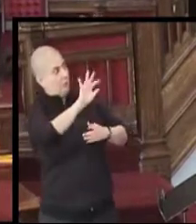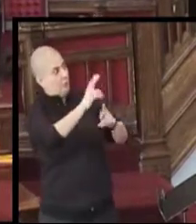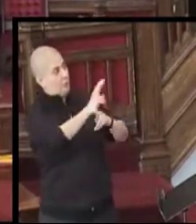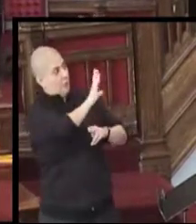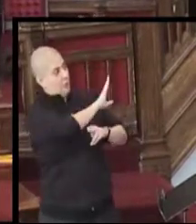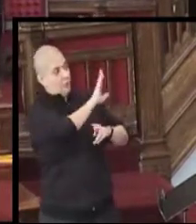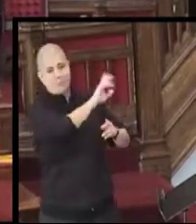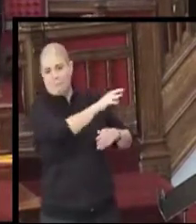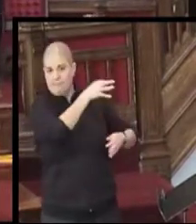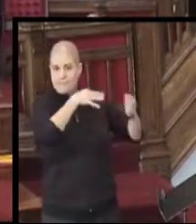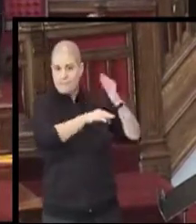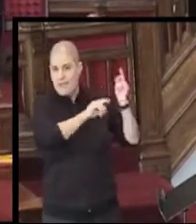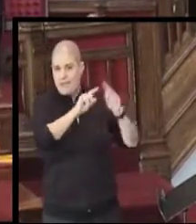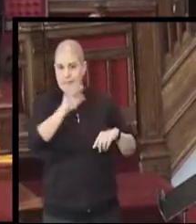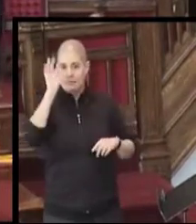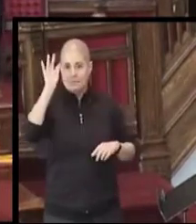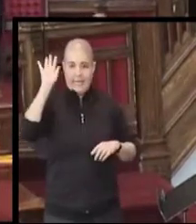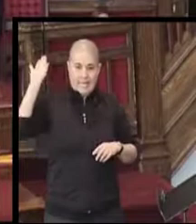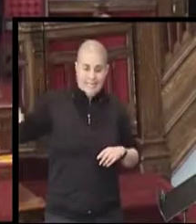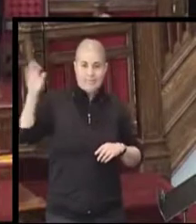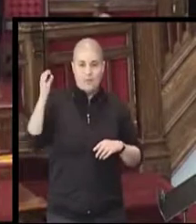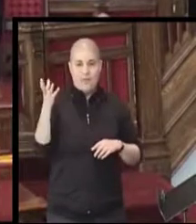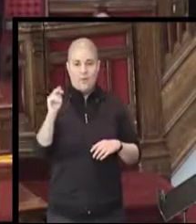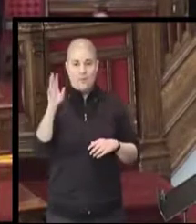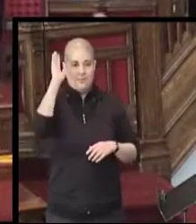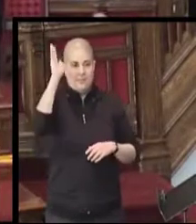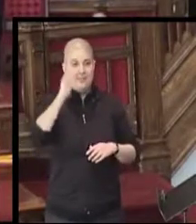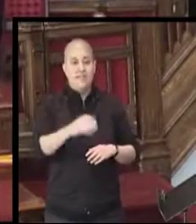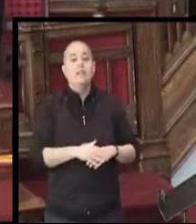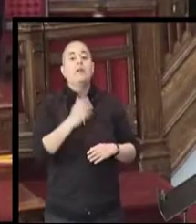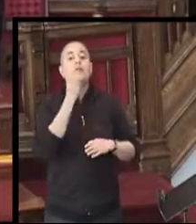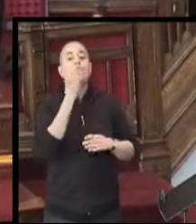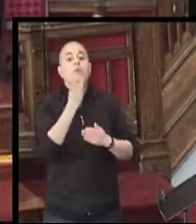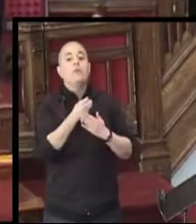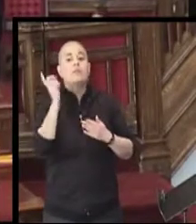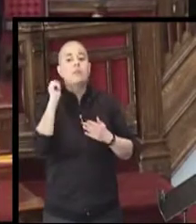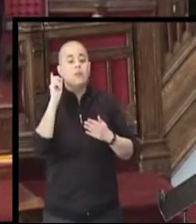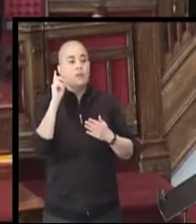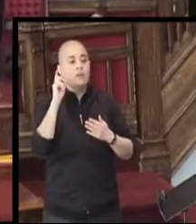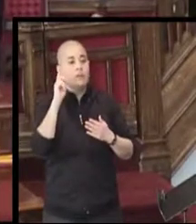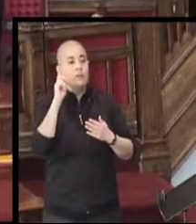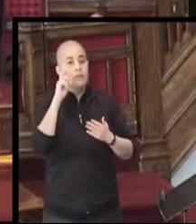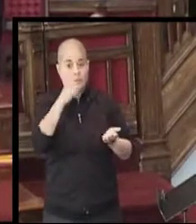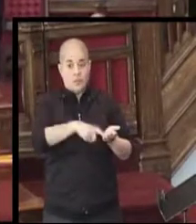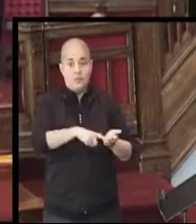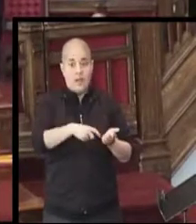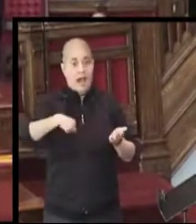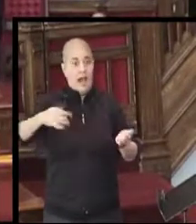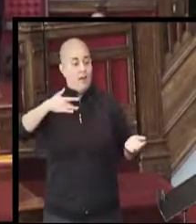I also ask for your prayers. A few weeks ago, as you know, they found that I had a heart,